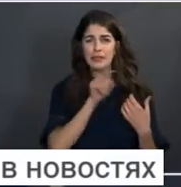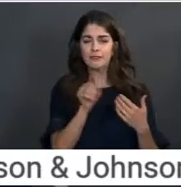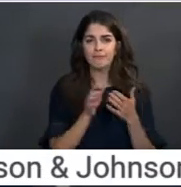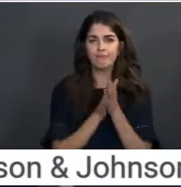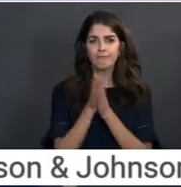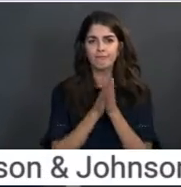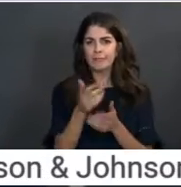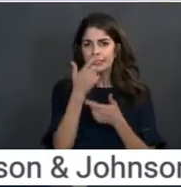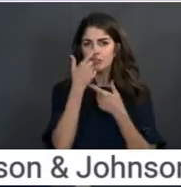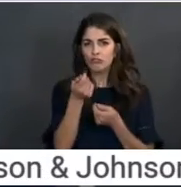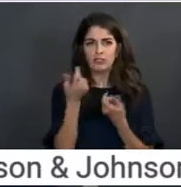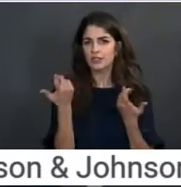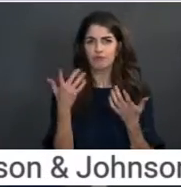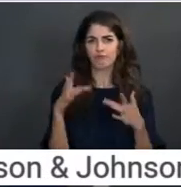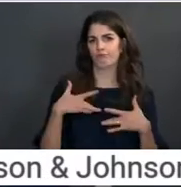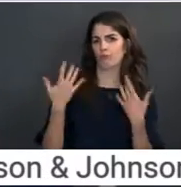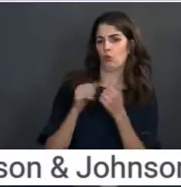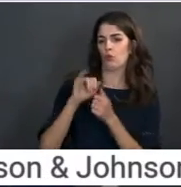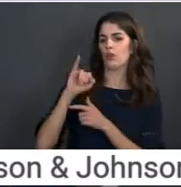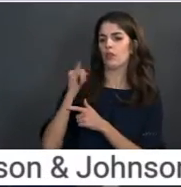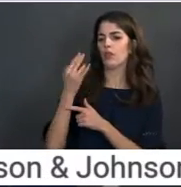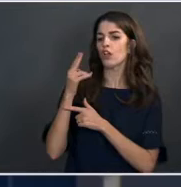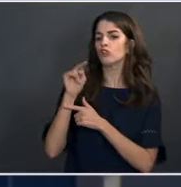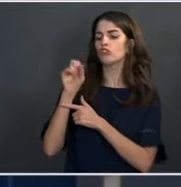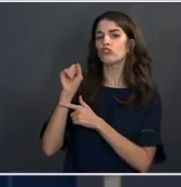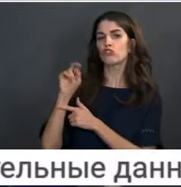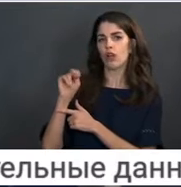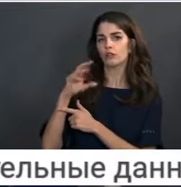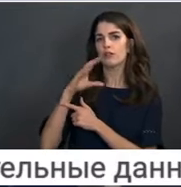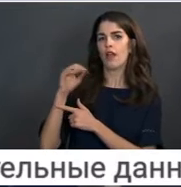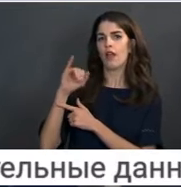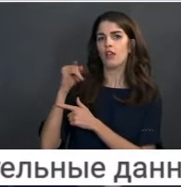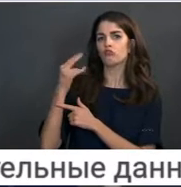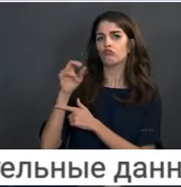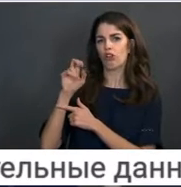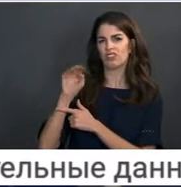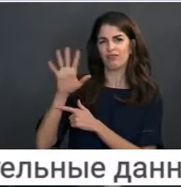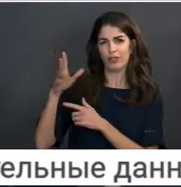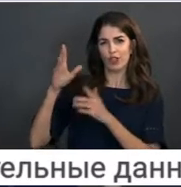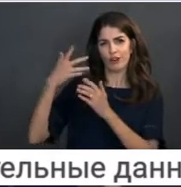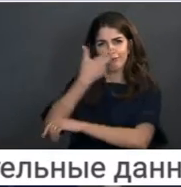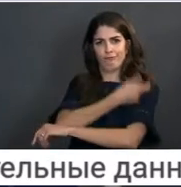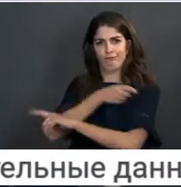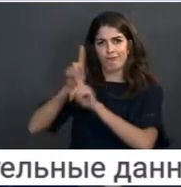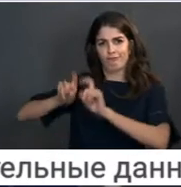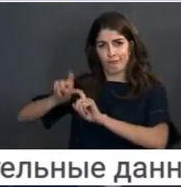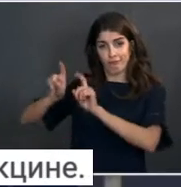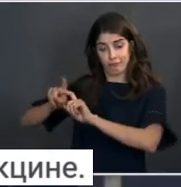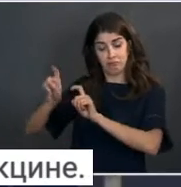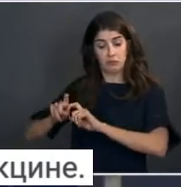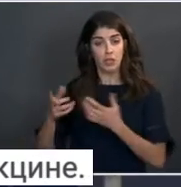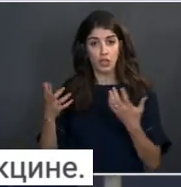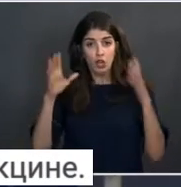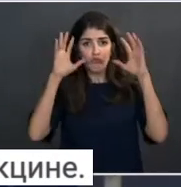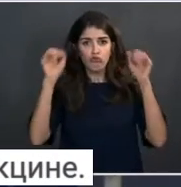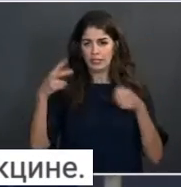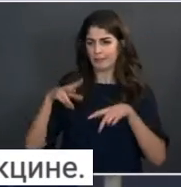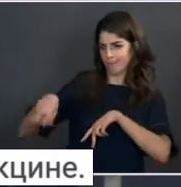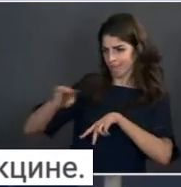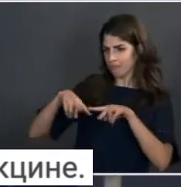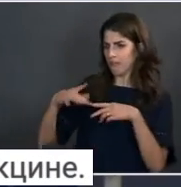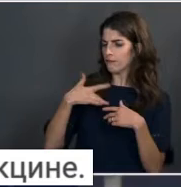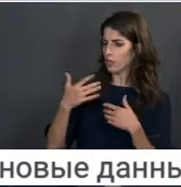in the news coming from Johnson & Johnson's trial data. The president is encouraged by positive data on a potential